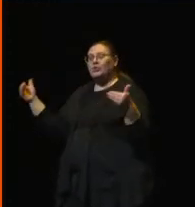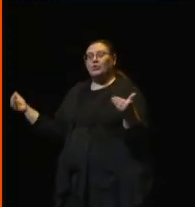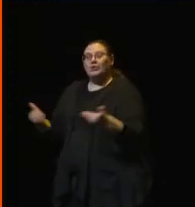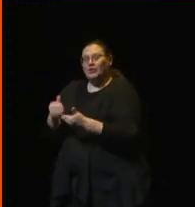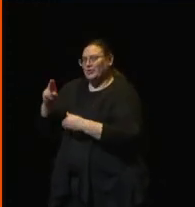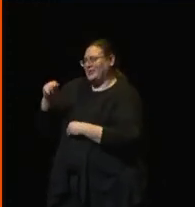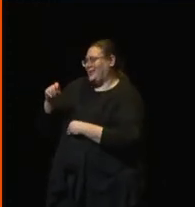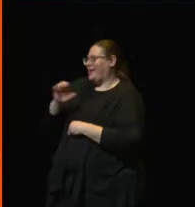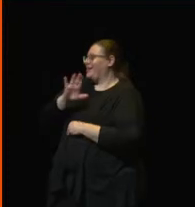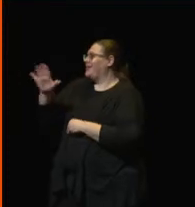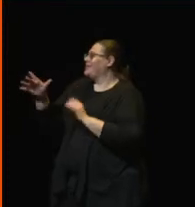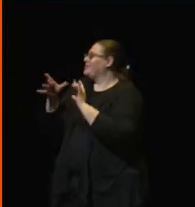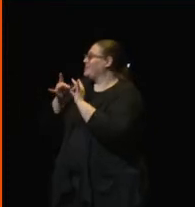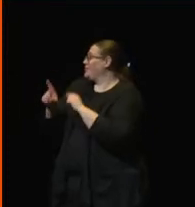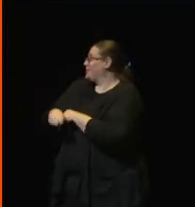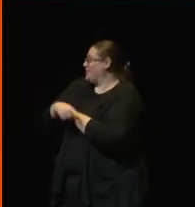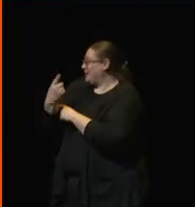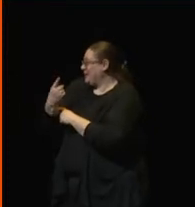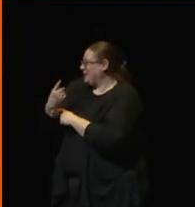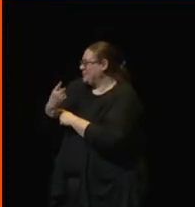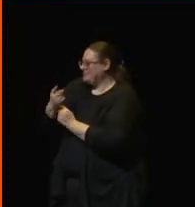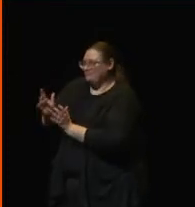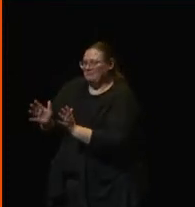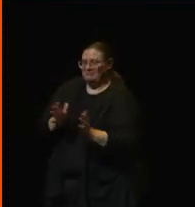those words today.